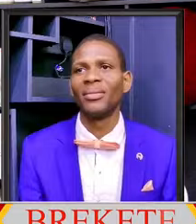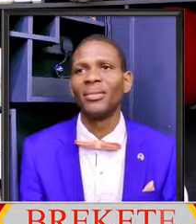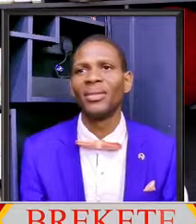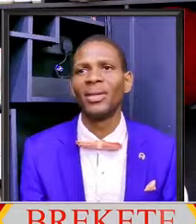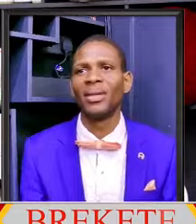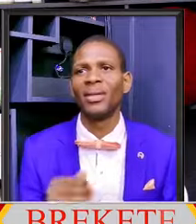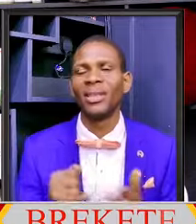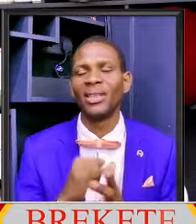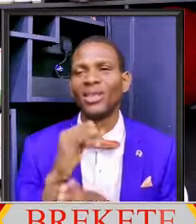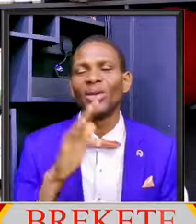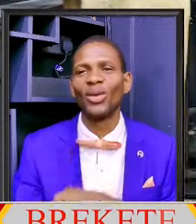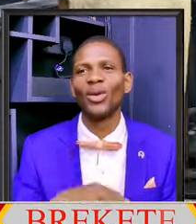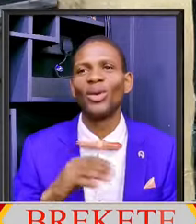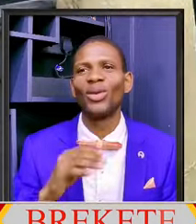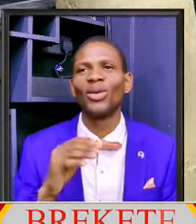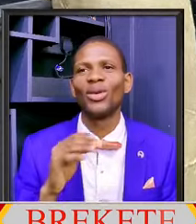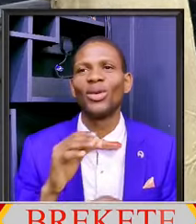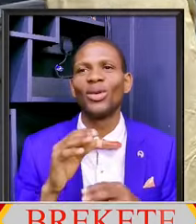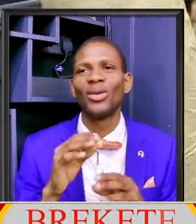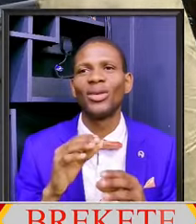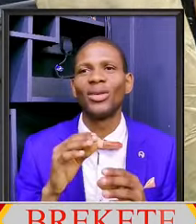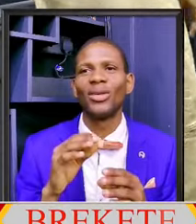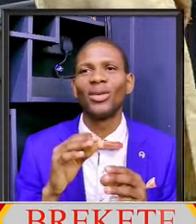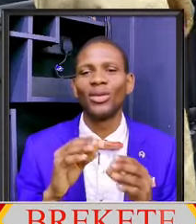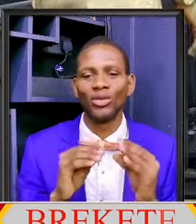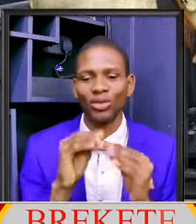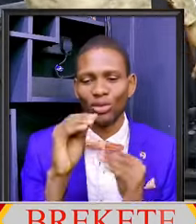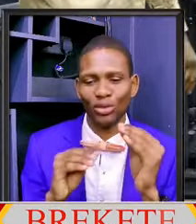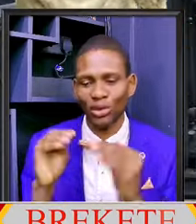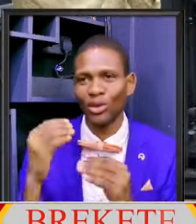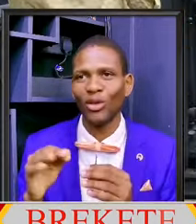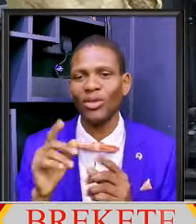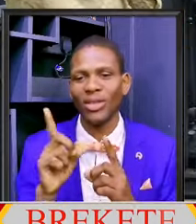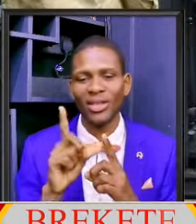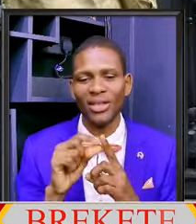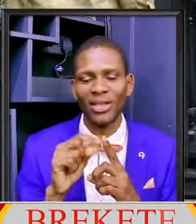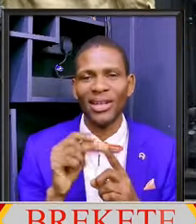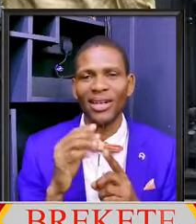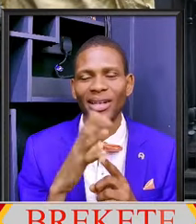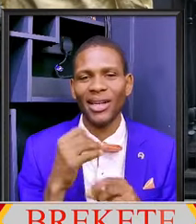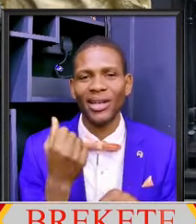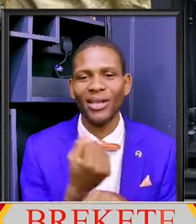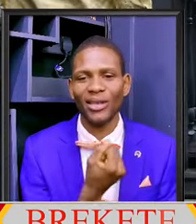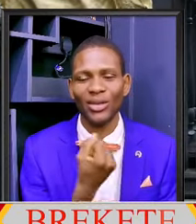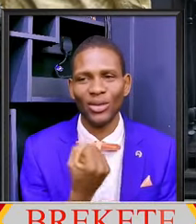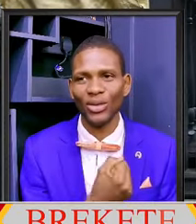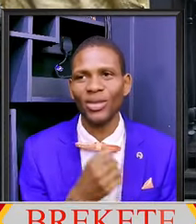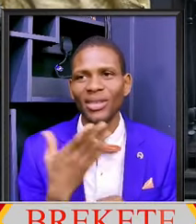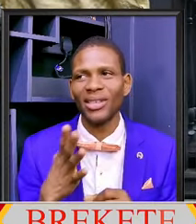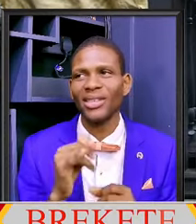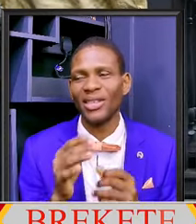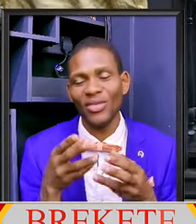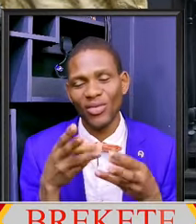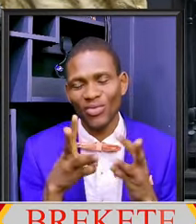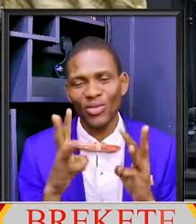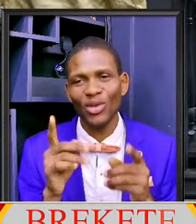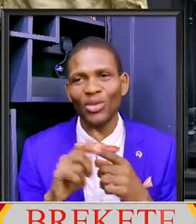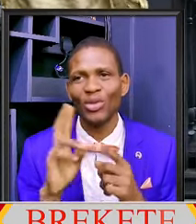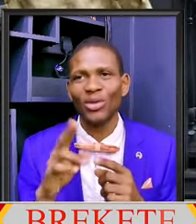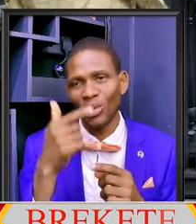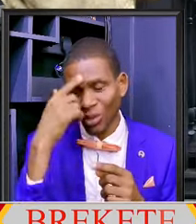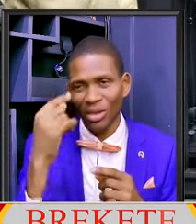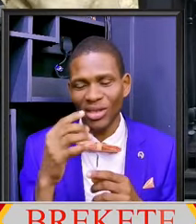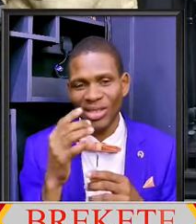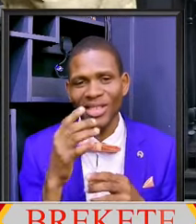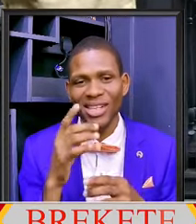It's called sorting. Sorting of rice and stone. It's a not technique. There's a technique to it. Because the rice